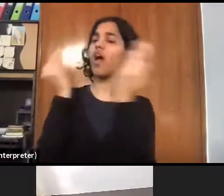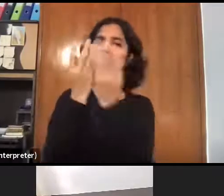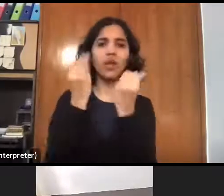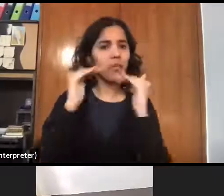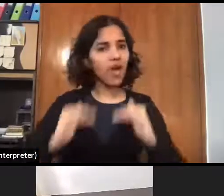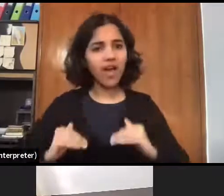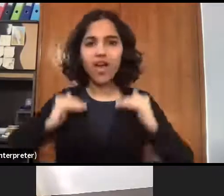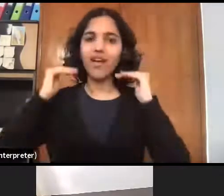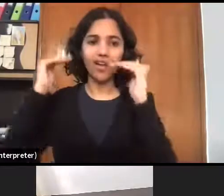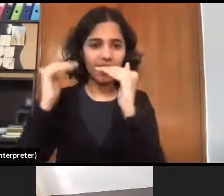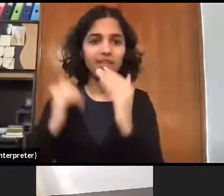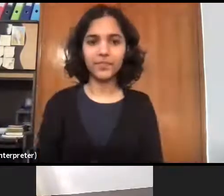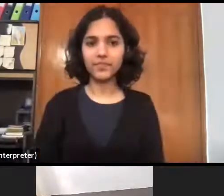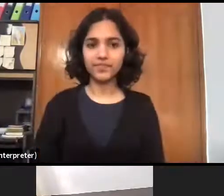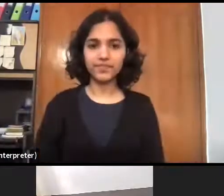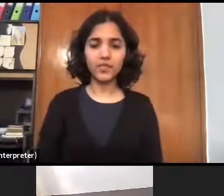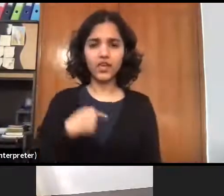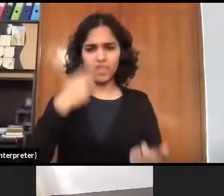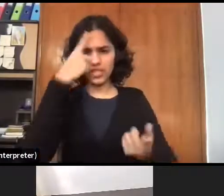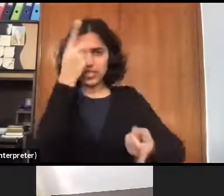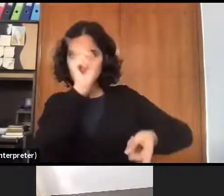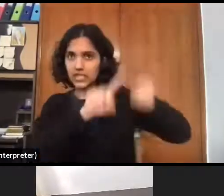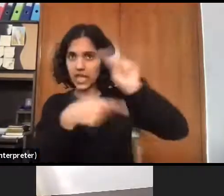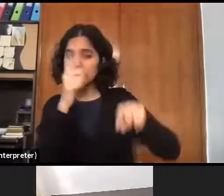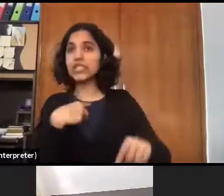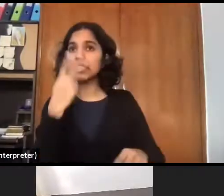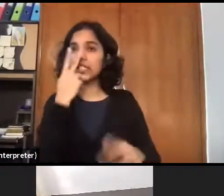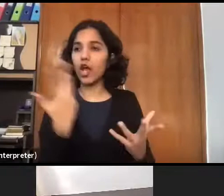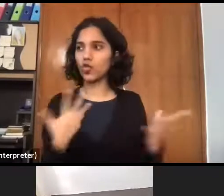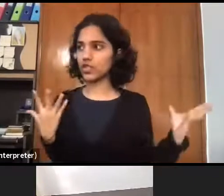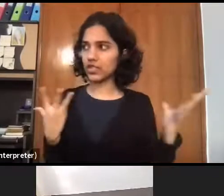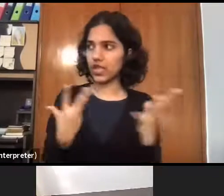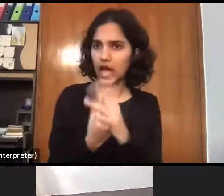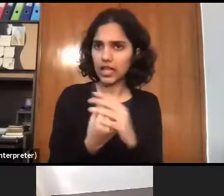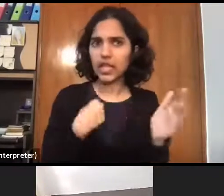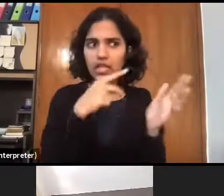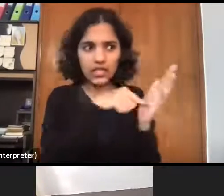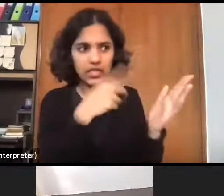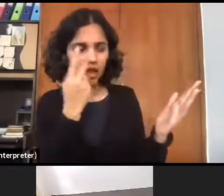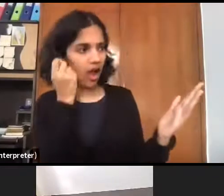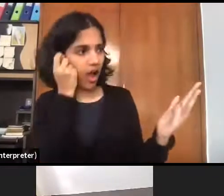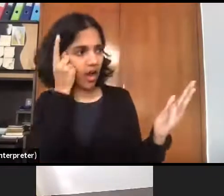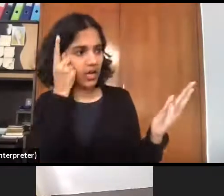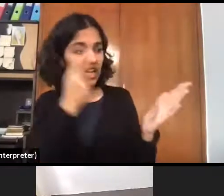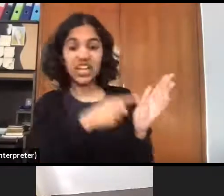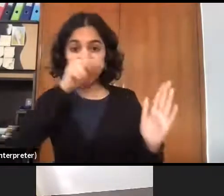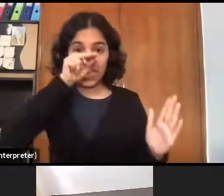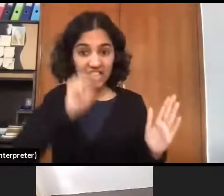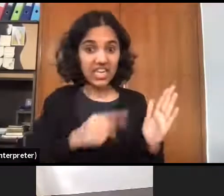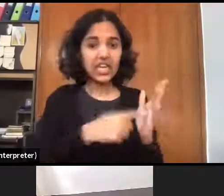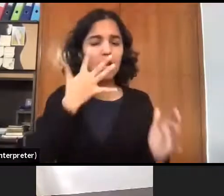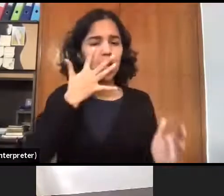think as very strategically we have to align ourselves to these needs of the hour and